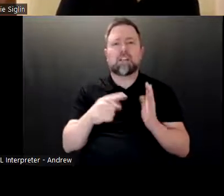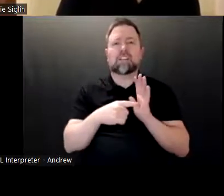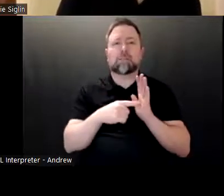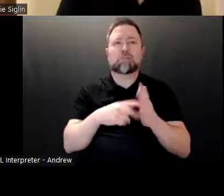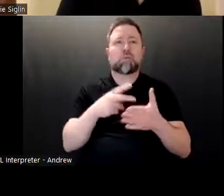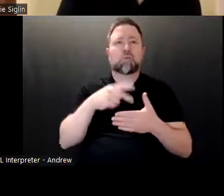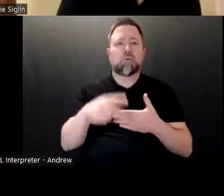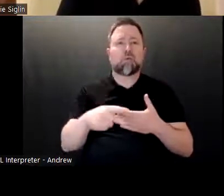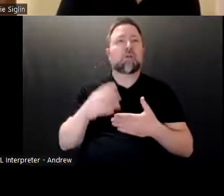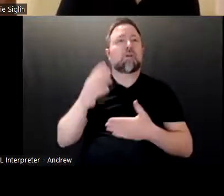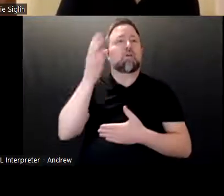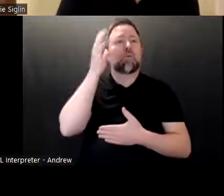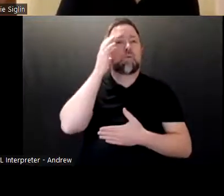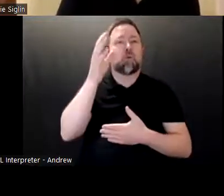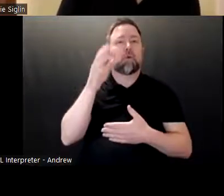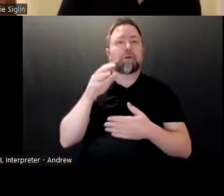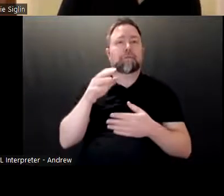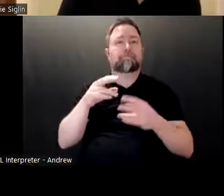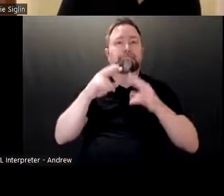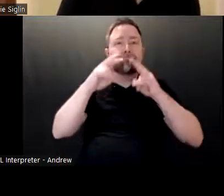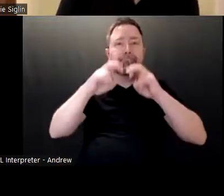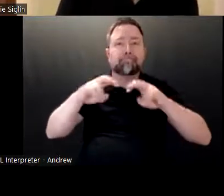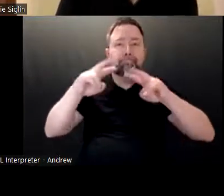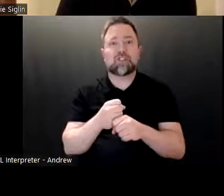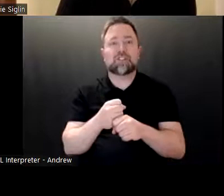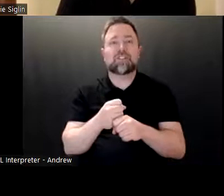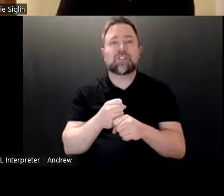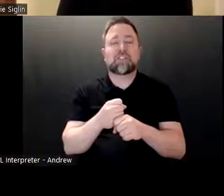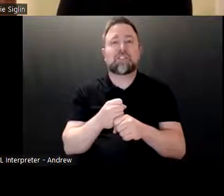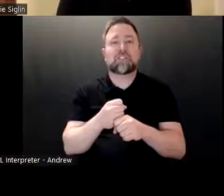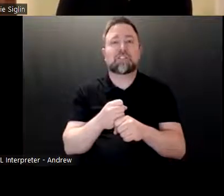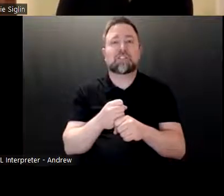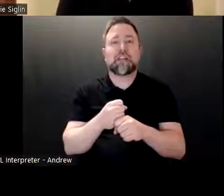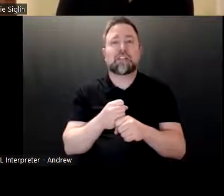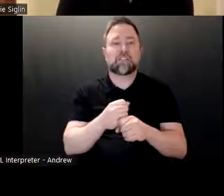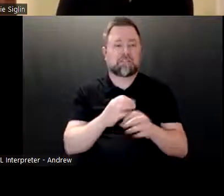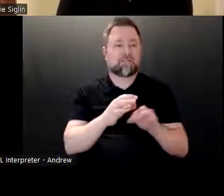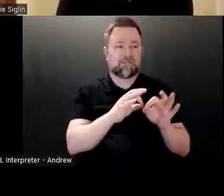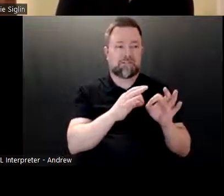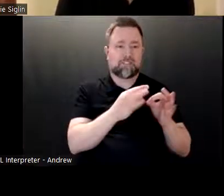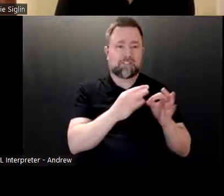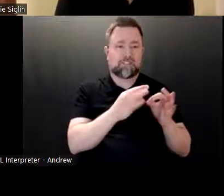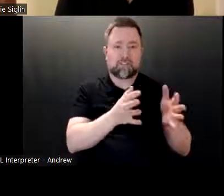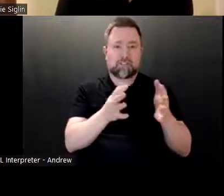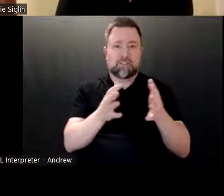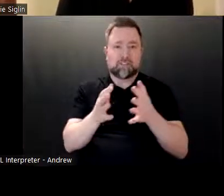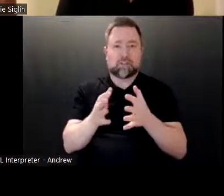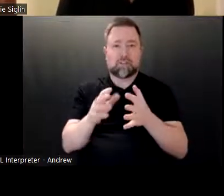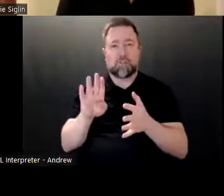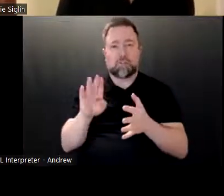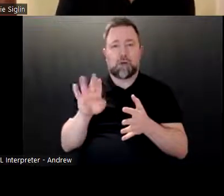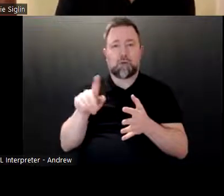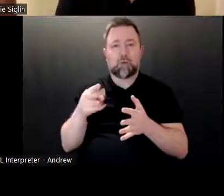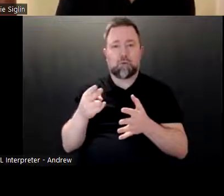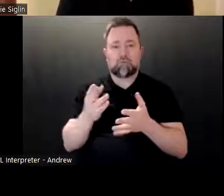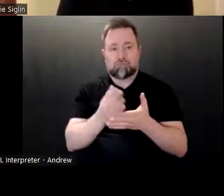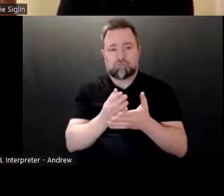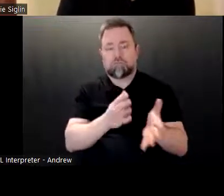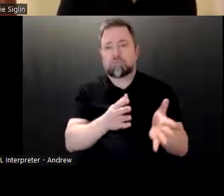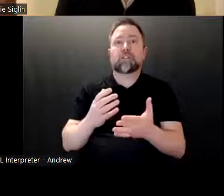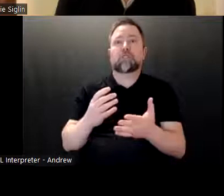of the coat pegs grouped together, where you can come on, take your coat off and stay a while. And then if we